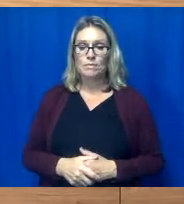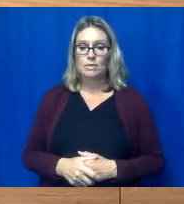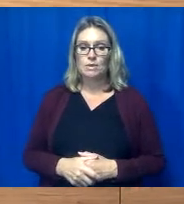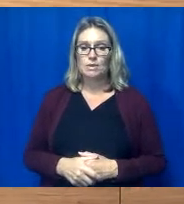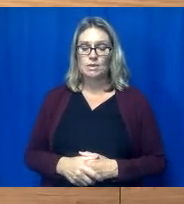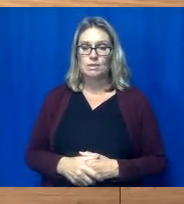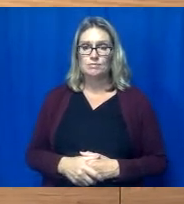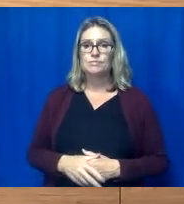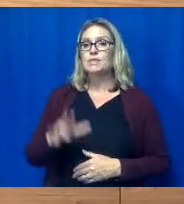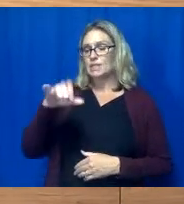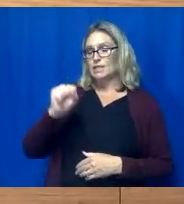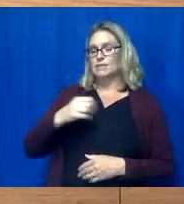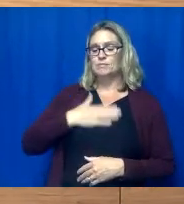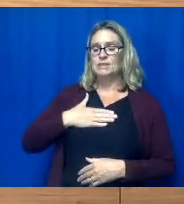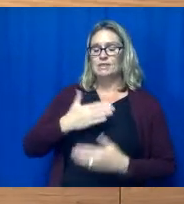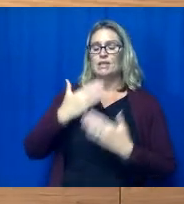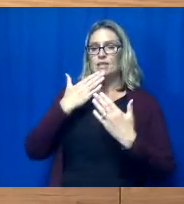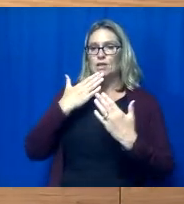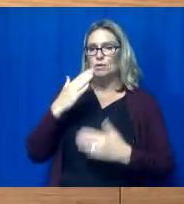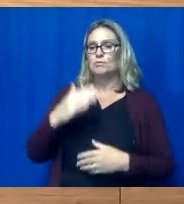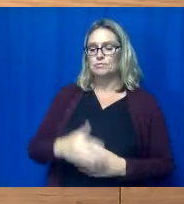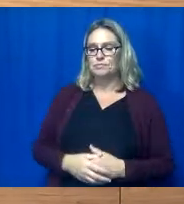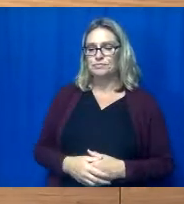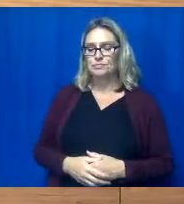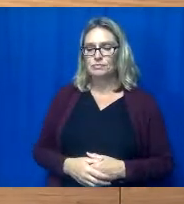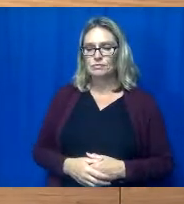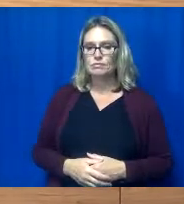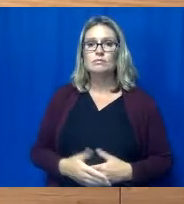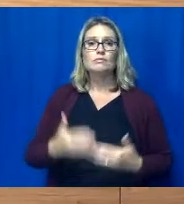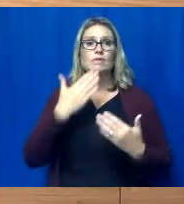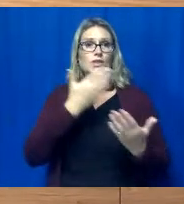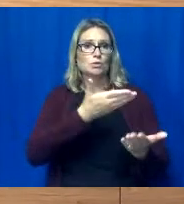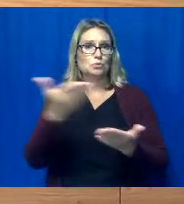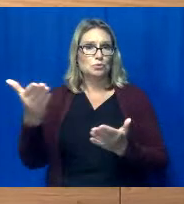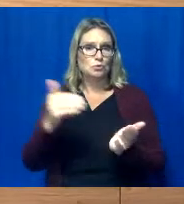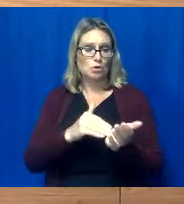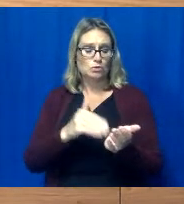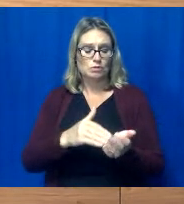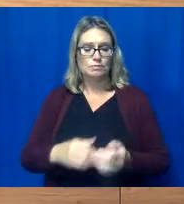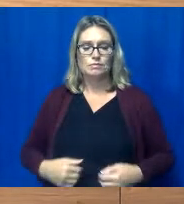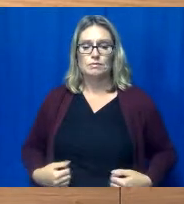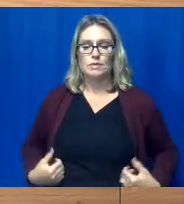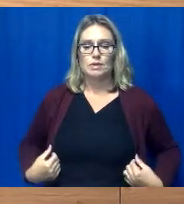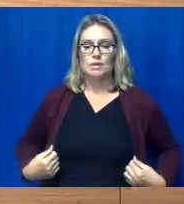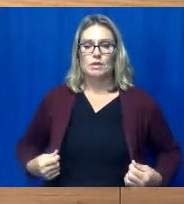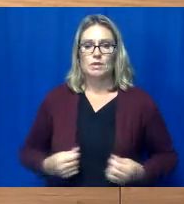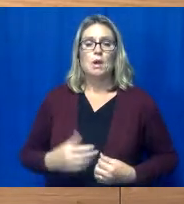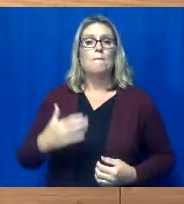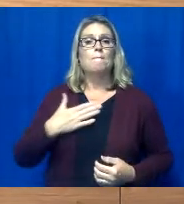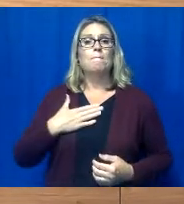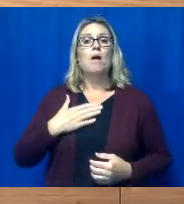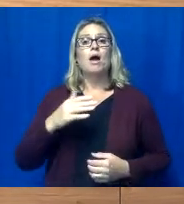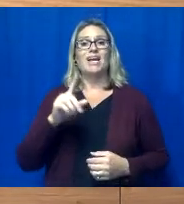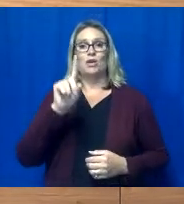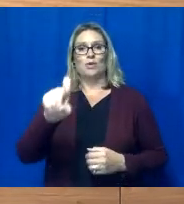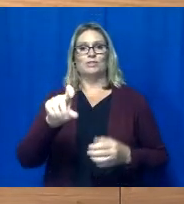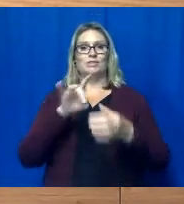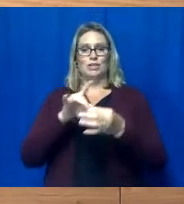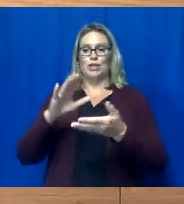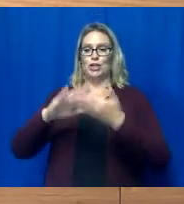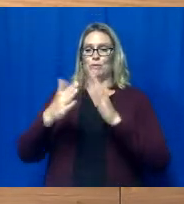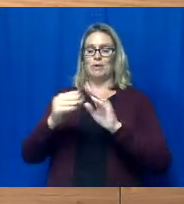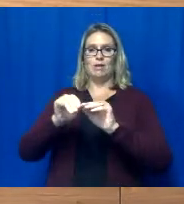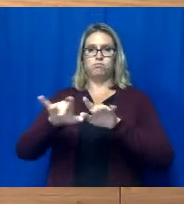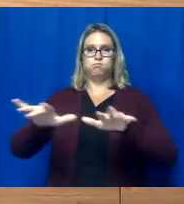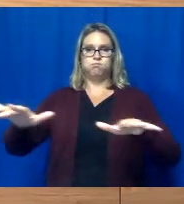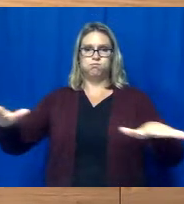Yes, please. Thanks, Bruce. Thanks, doctors, for taking our questions. My question's on community spread. I just was hoping